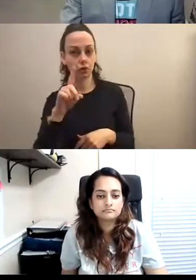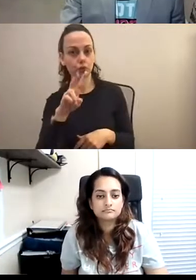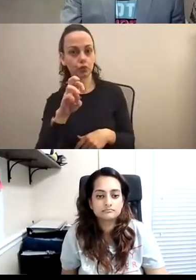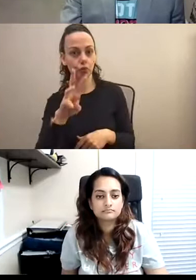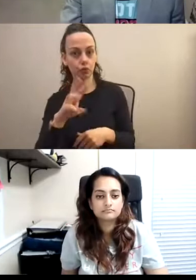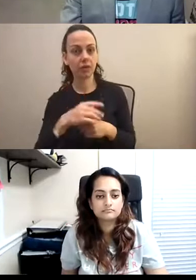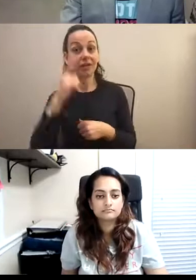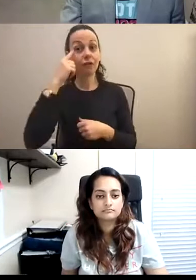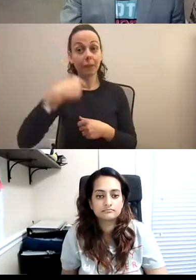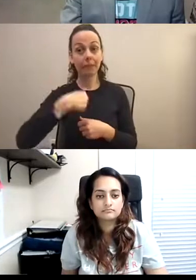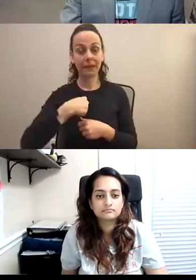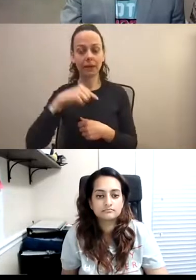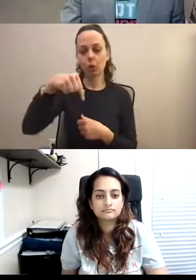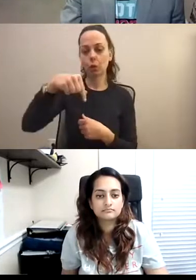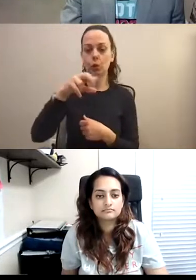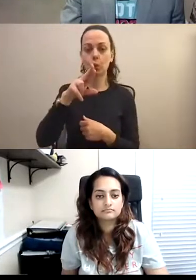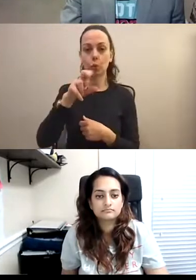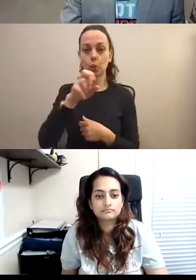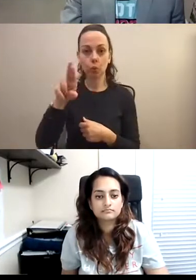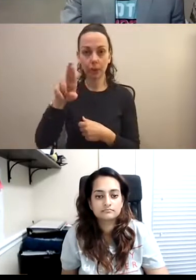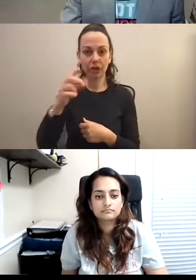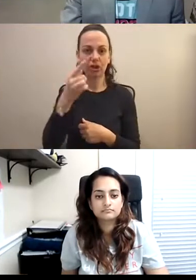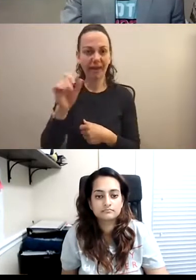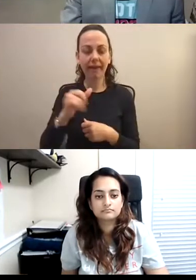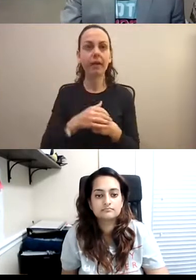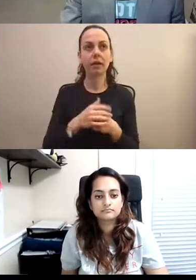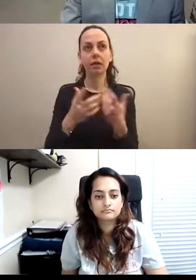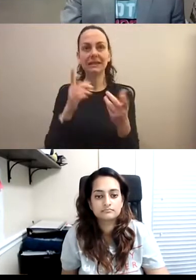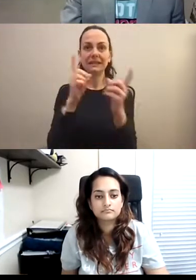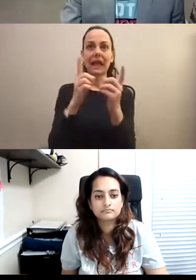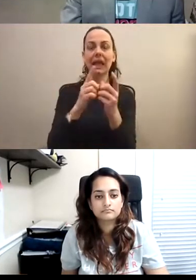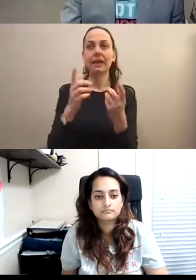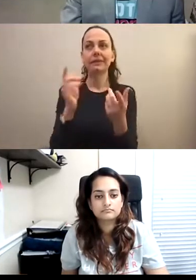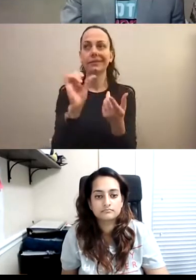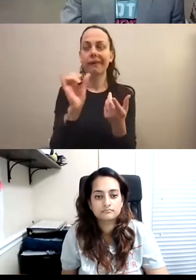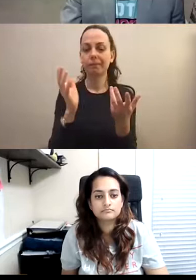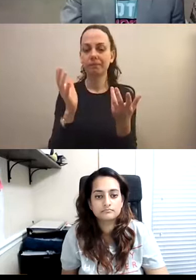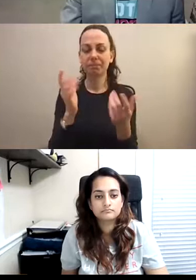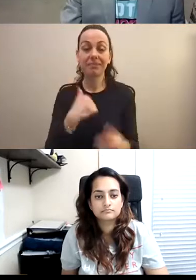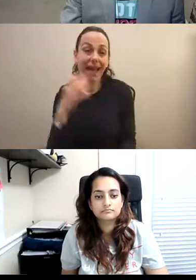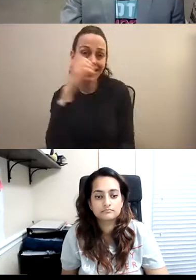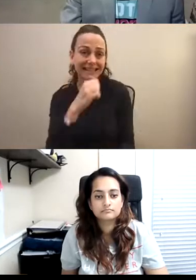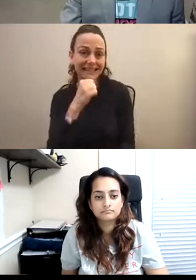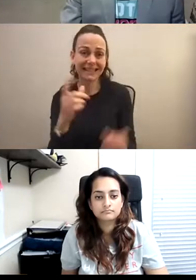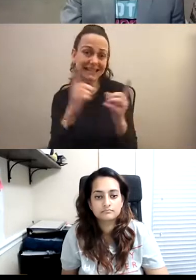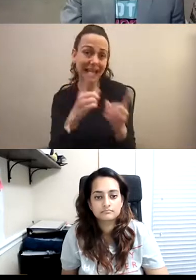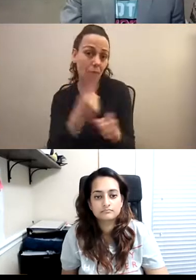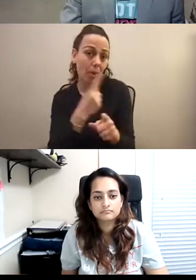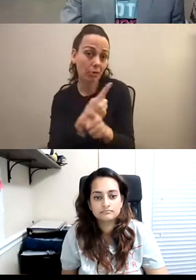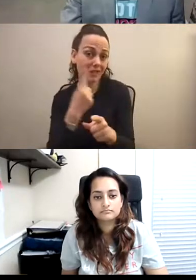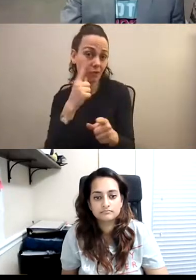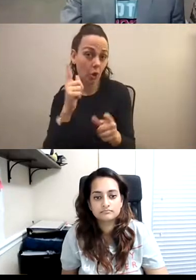for me in queer gay male spaces, dating is very like, I guess I didn't date properly for a long